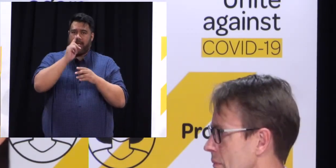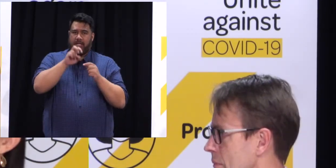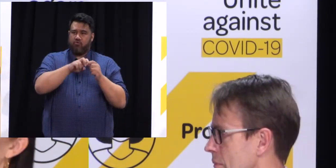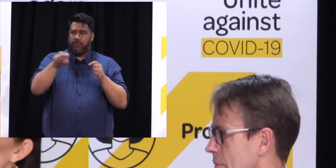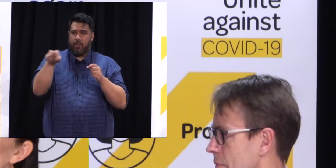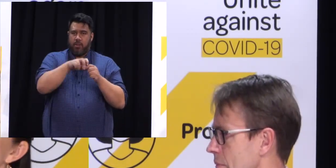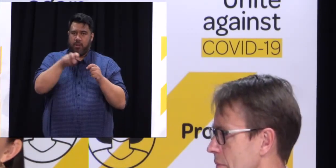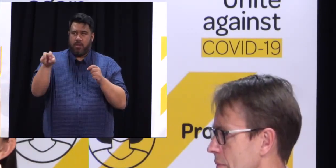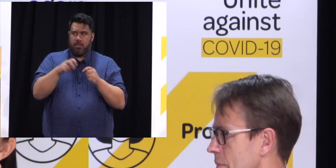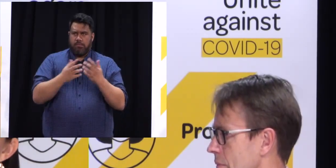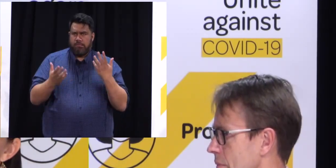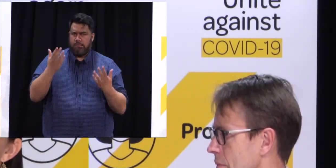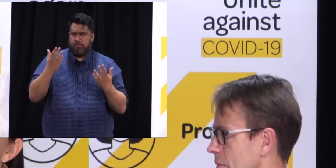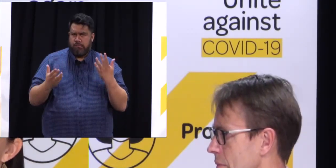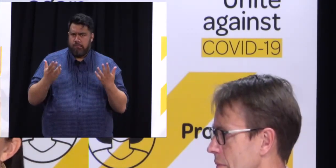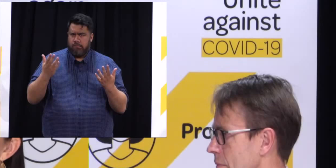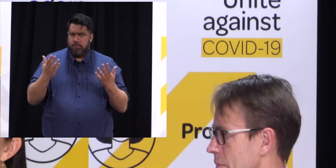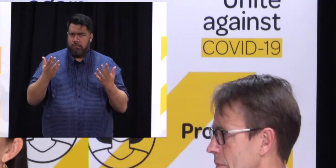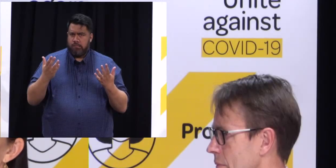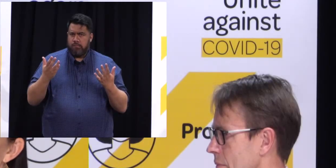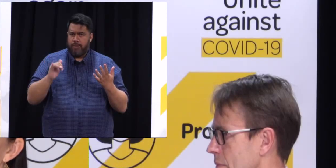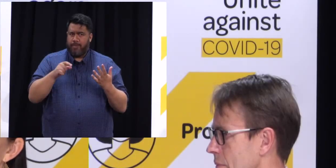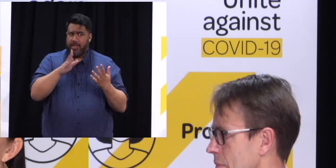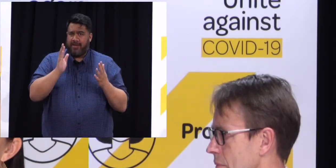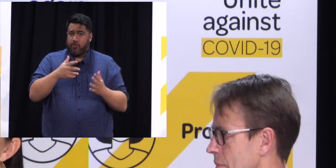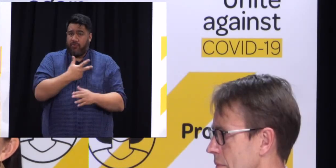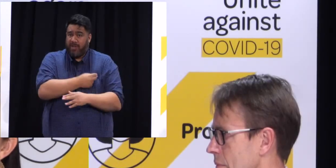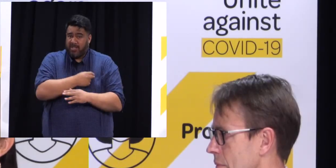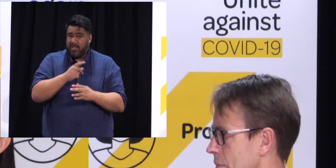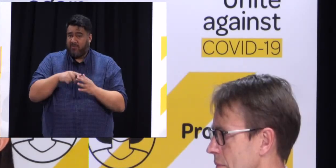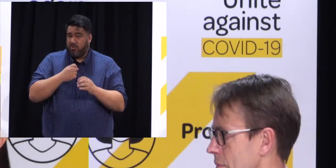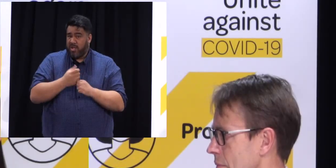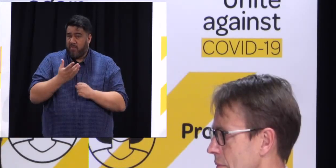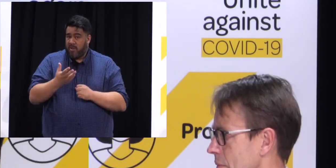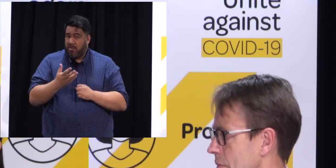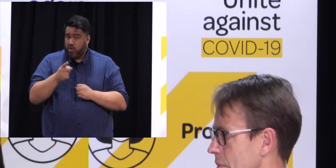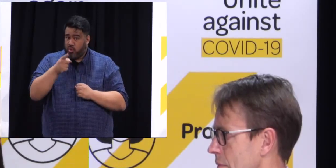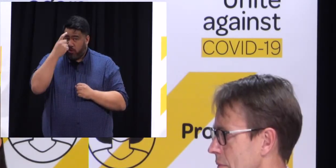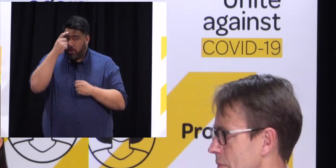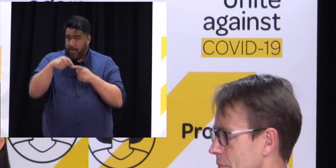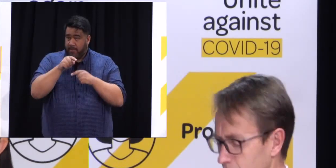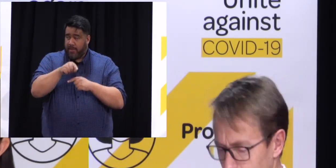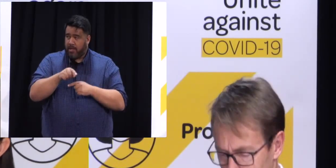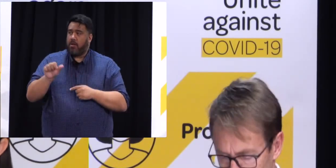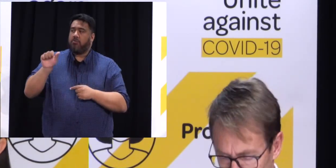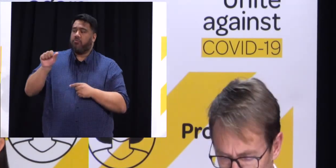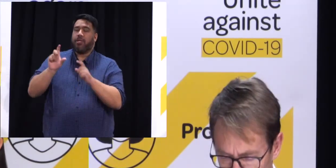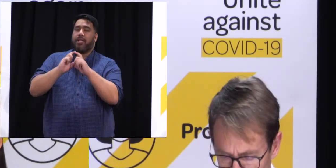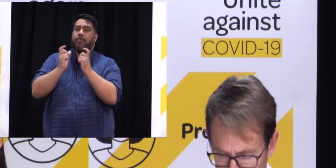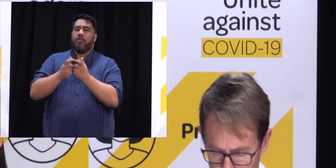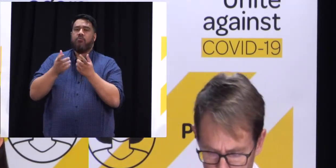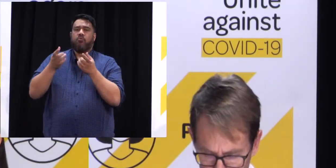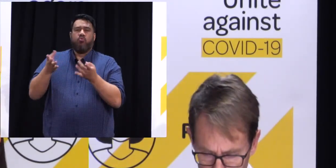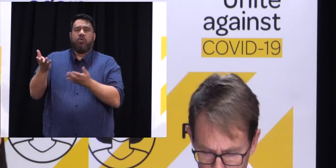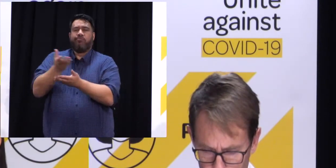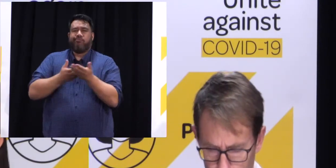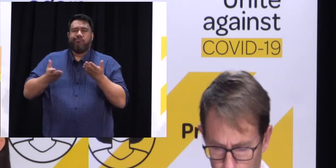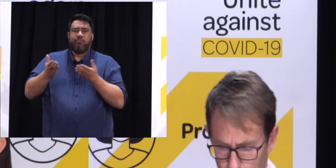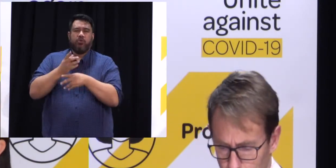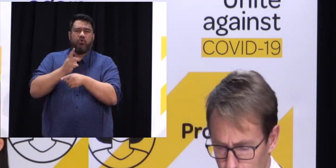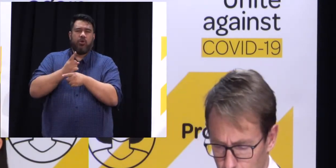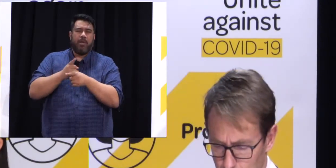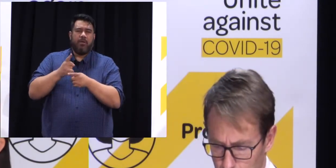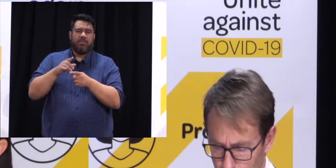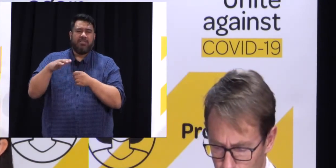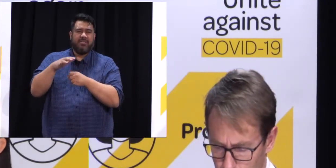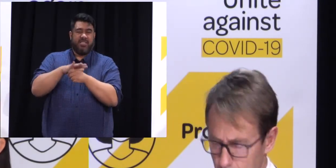based on Delta, maybe Yeah. making vaccination requirements for truckers, Yeah. for example. So Cabinet had a really good discussion around some of these hypothetical